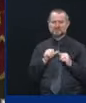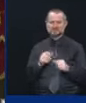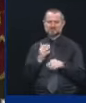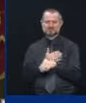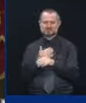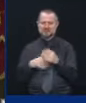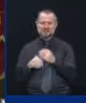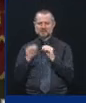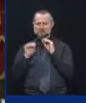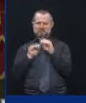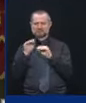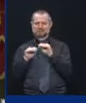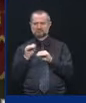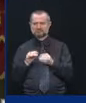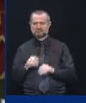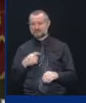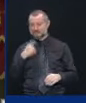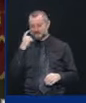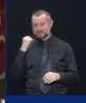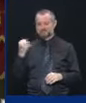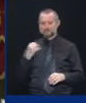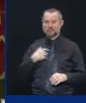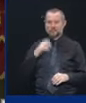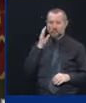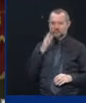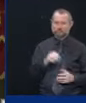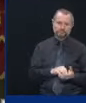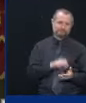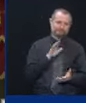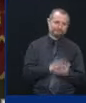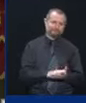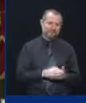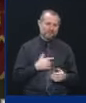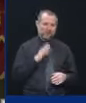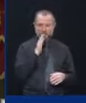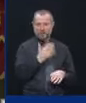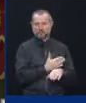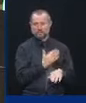take back those specific ones today, and I'll see how quickly we can get them updated on the website.